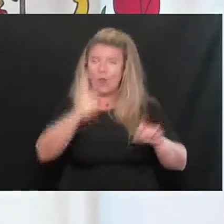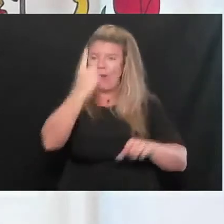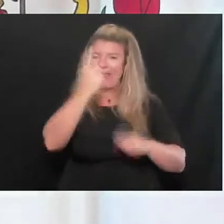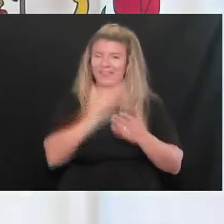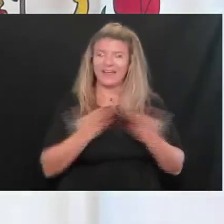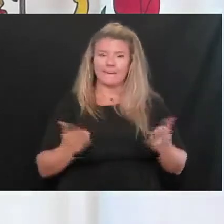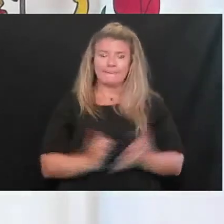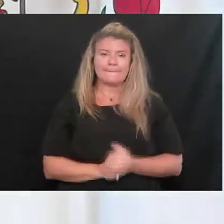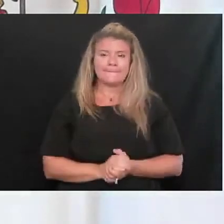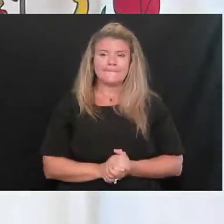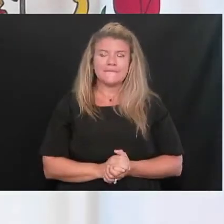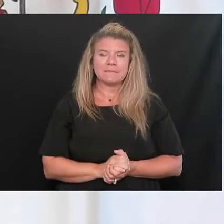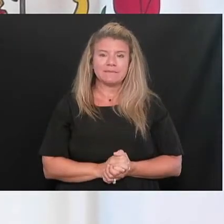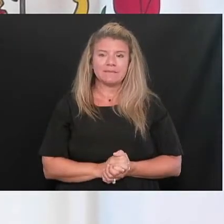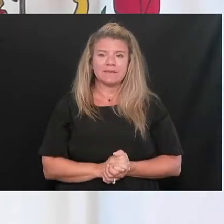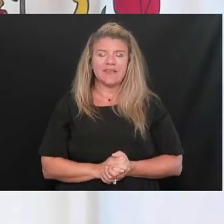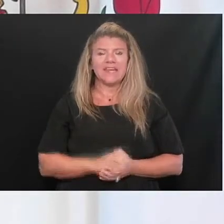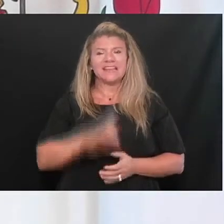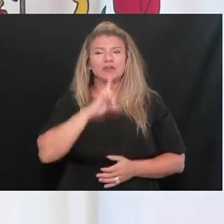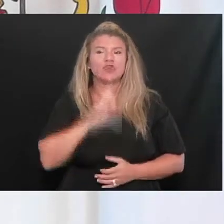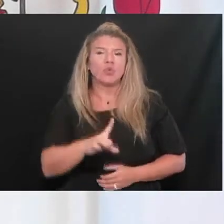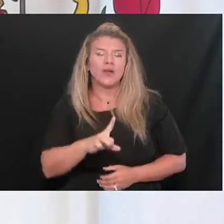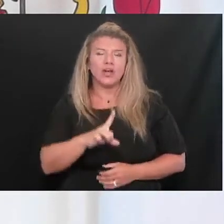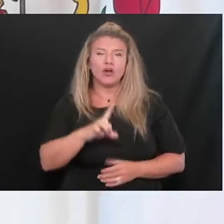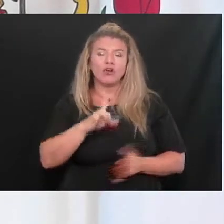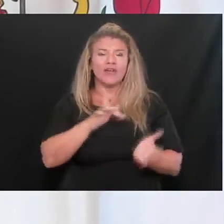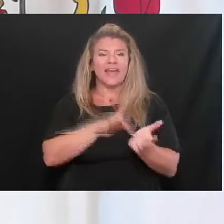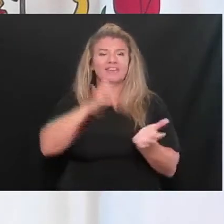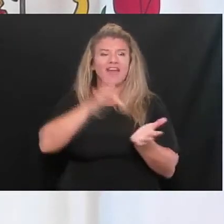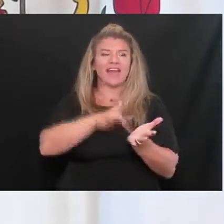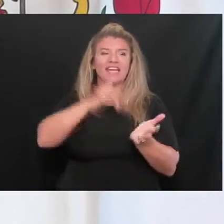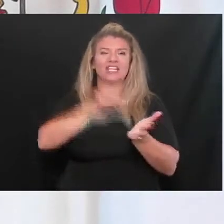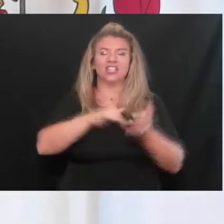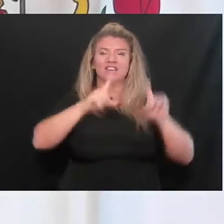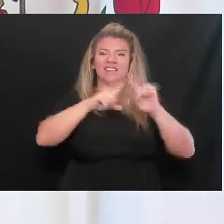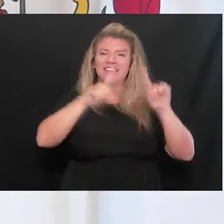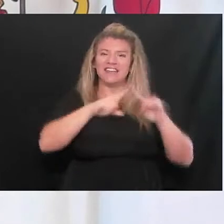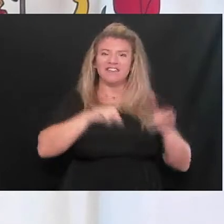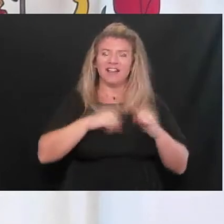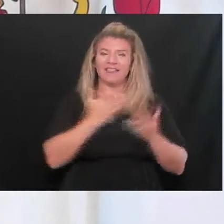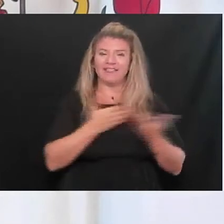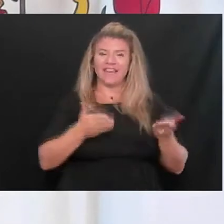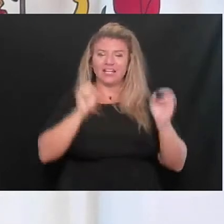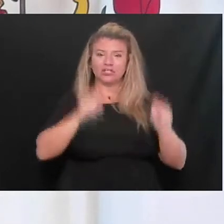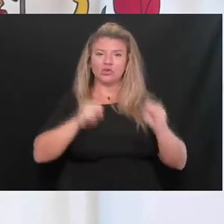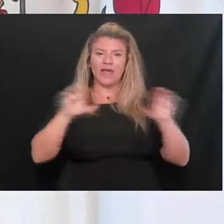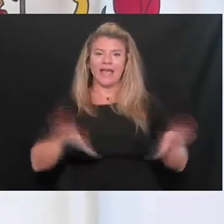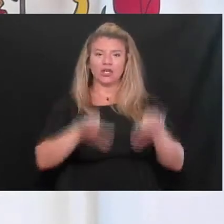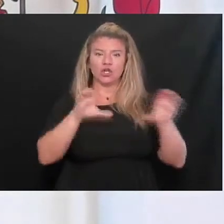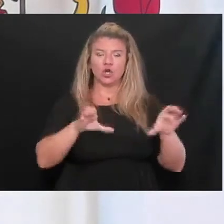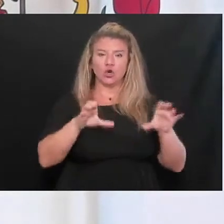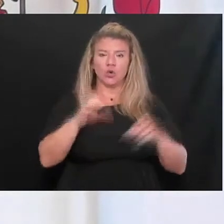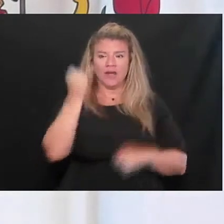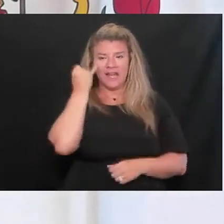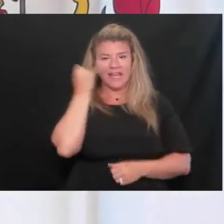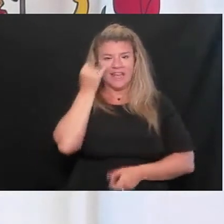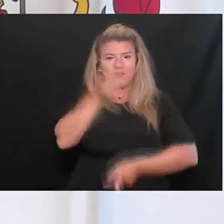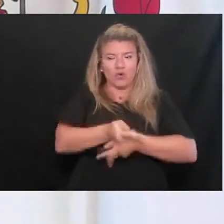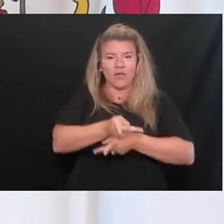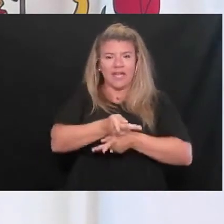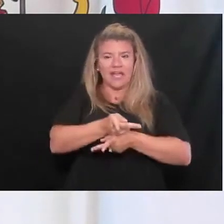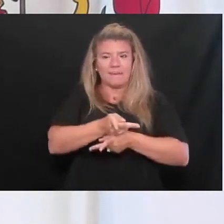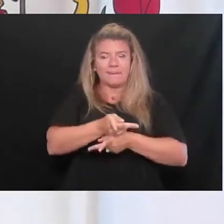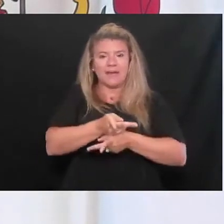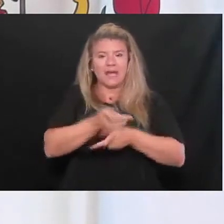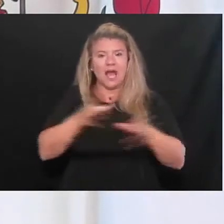There's a real advantage to all the different things that we've been able to do by keeping everybody together,